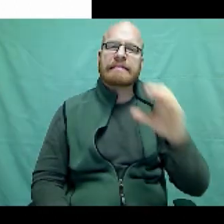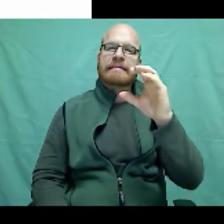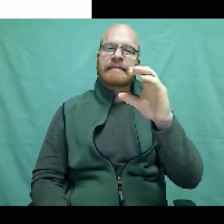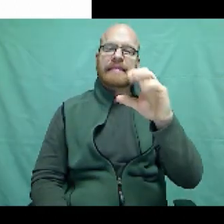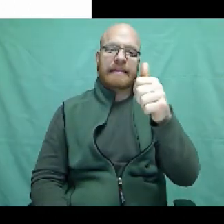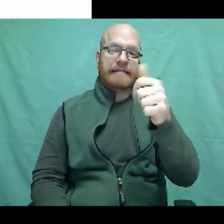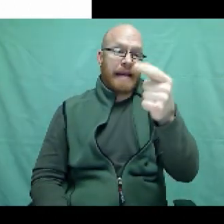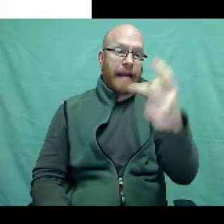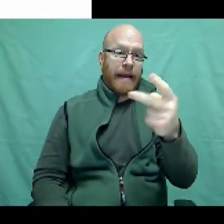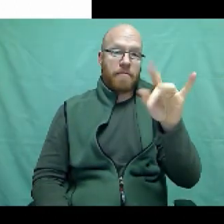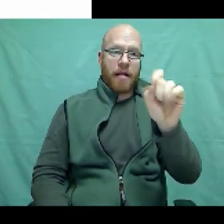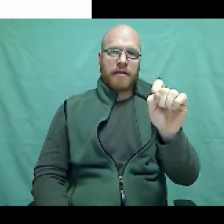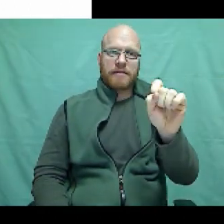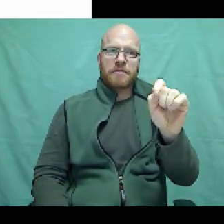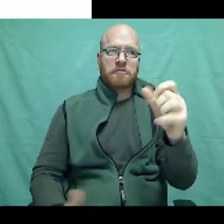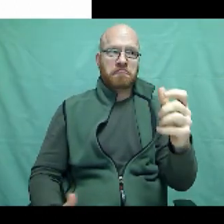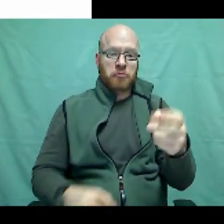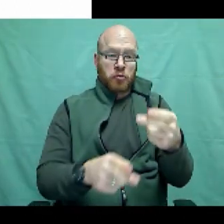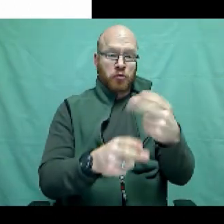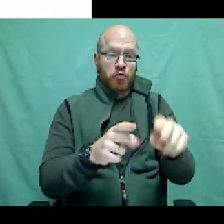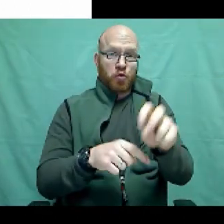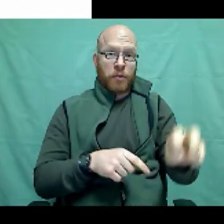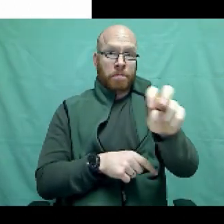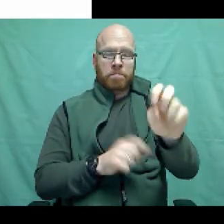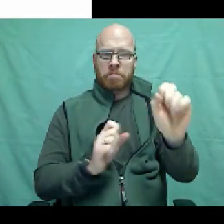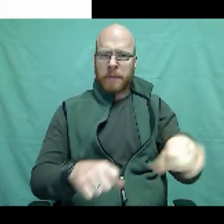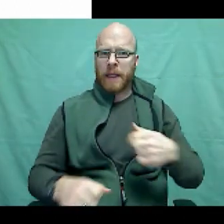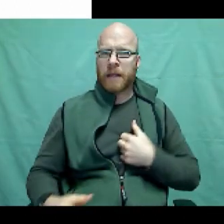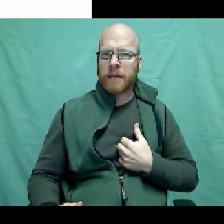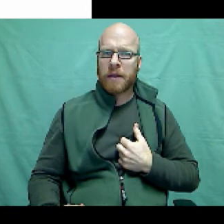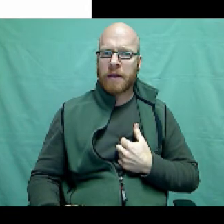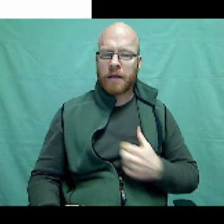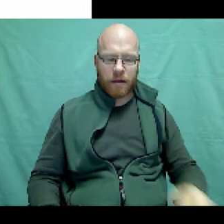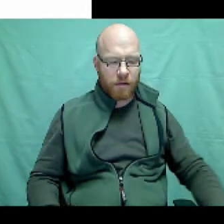I could drive 10.5 miles. It's a short trip, but I can do it.